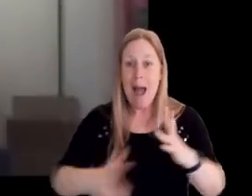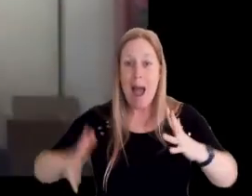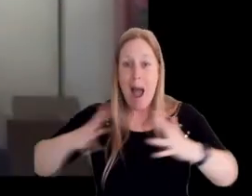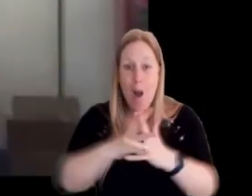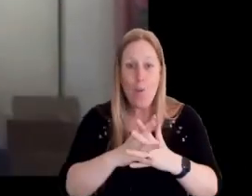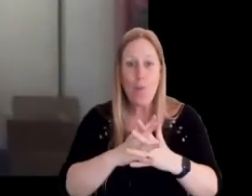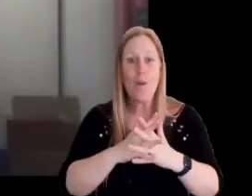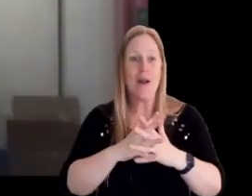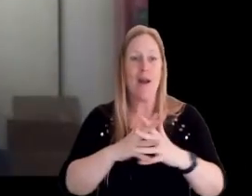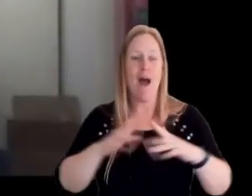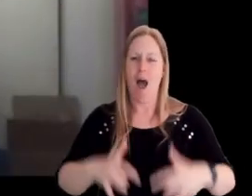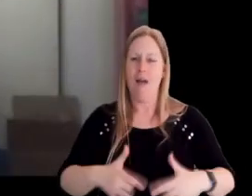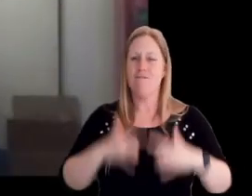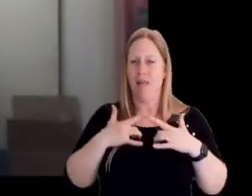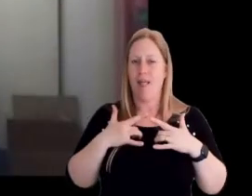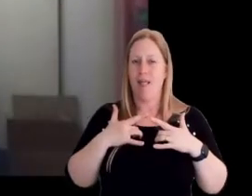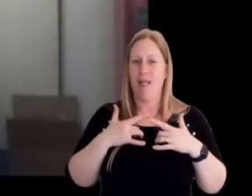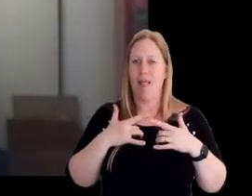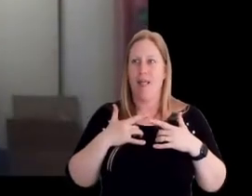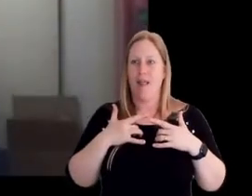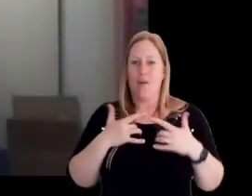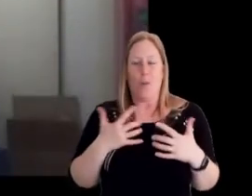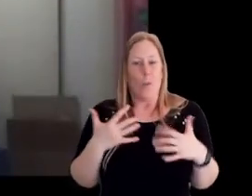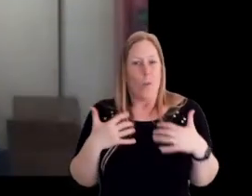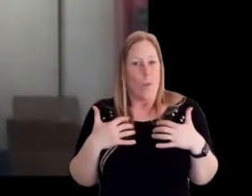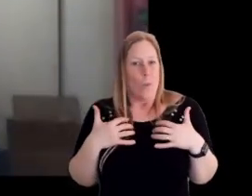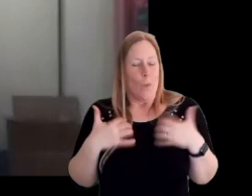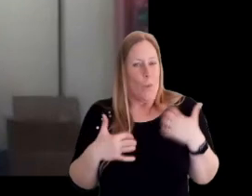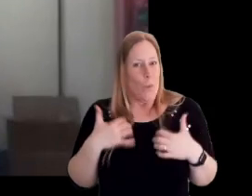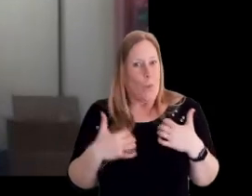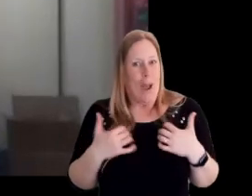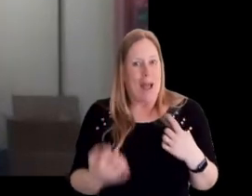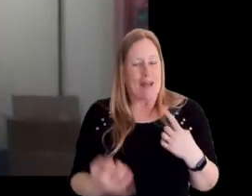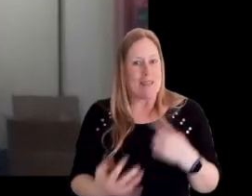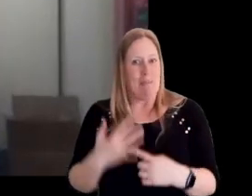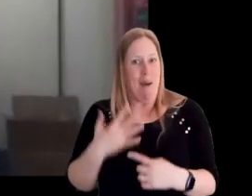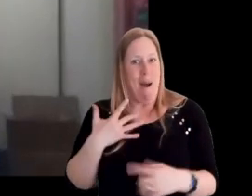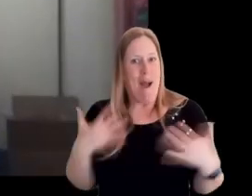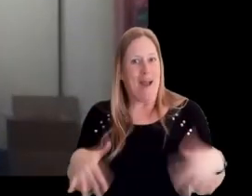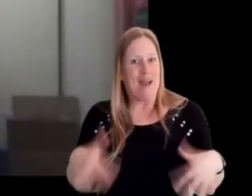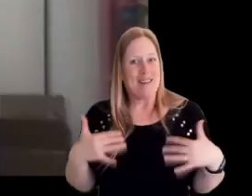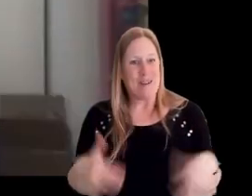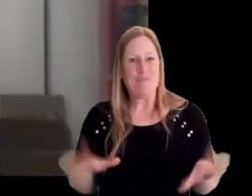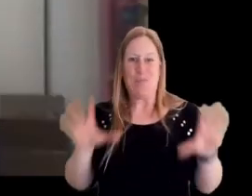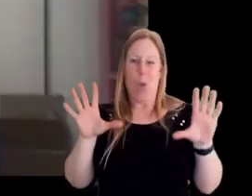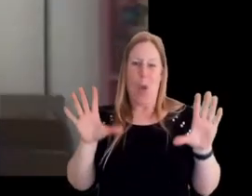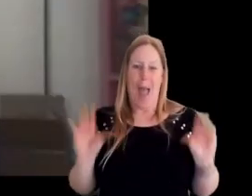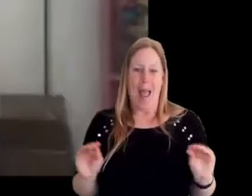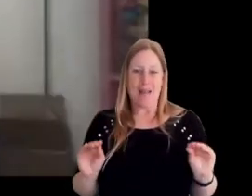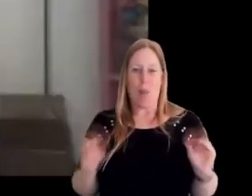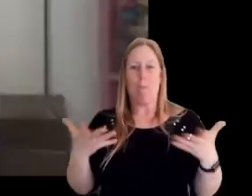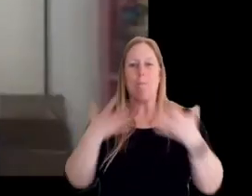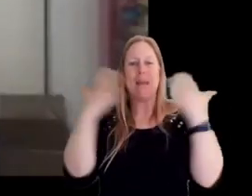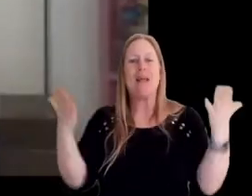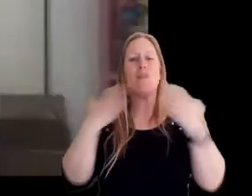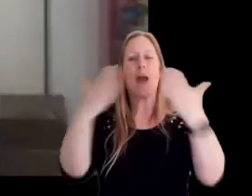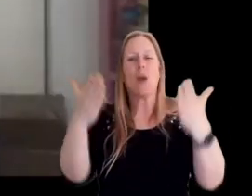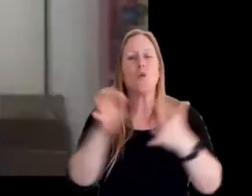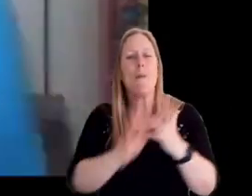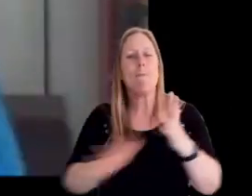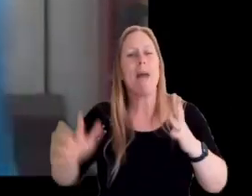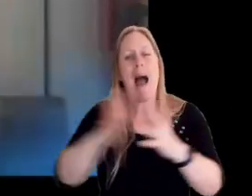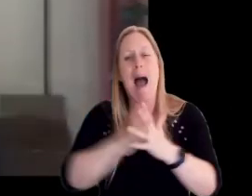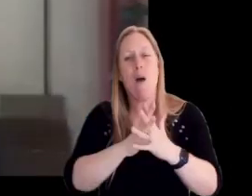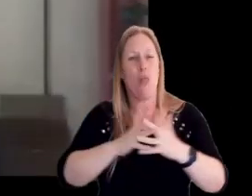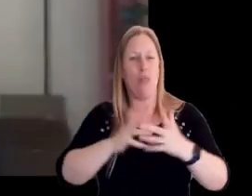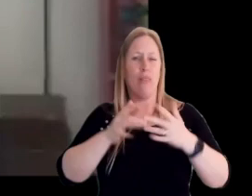as well. I feel very nourished and inspired talking to both of you. Let's end with a big thank you to POW, to